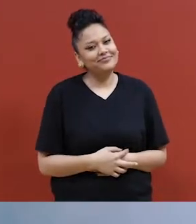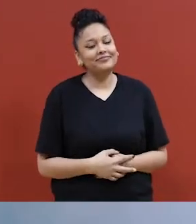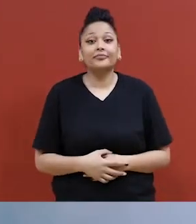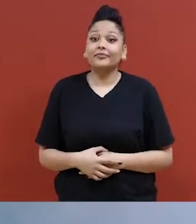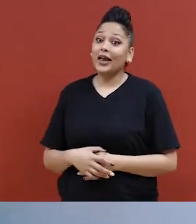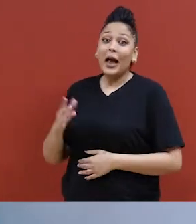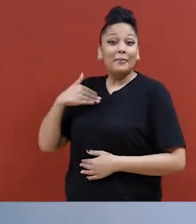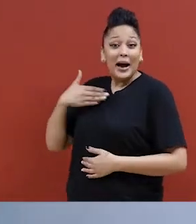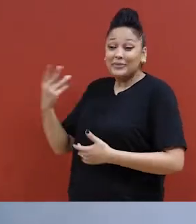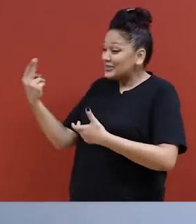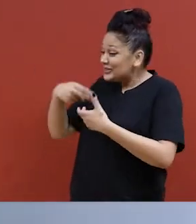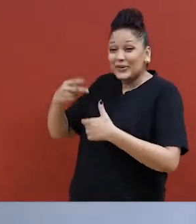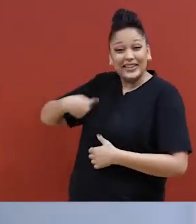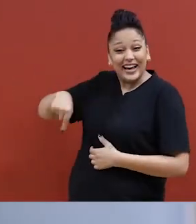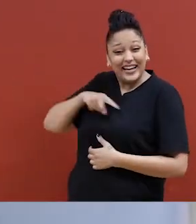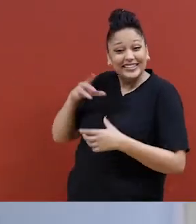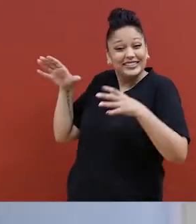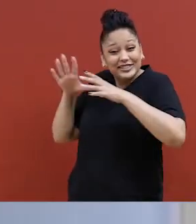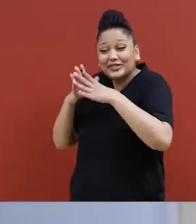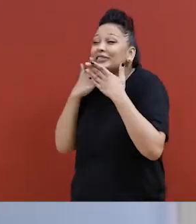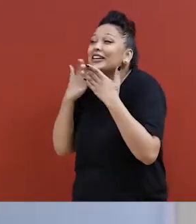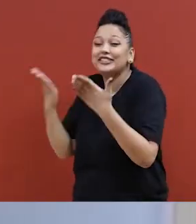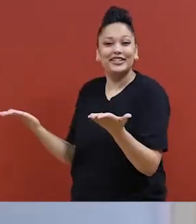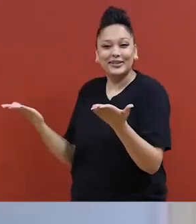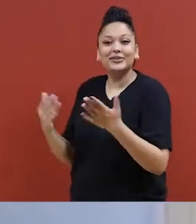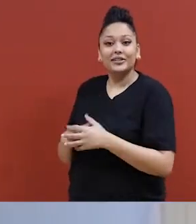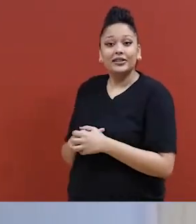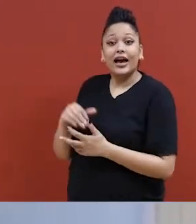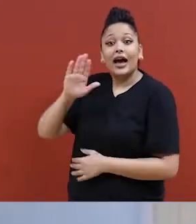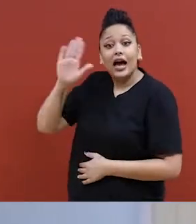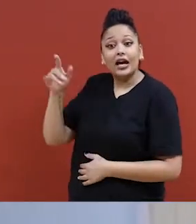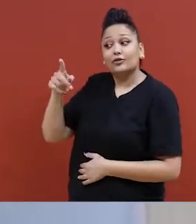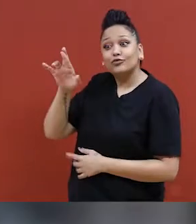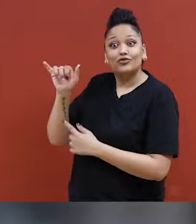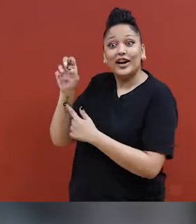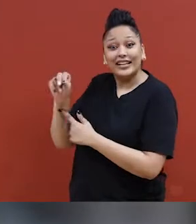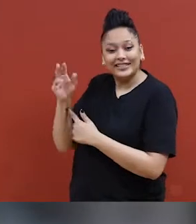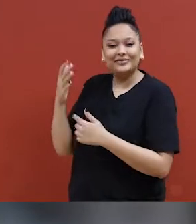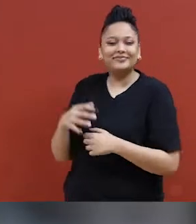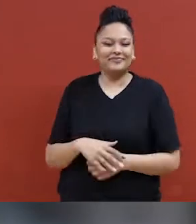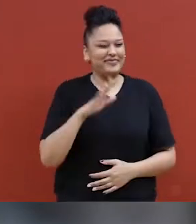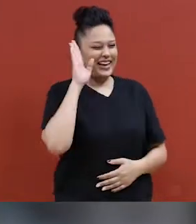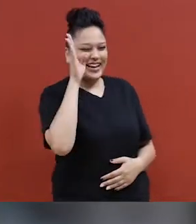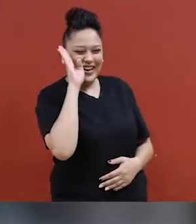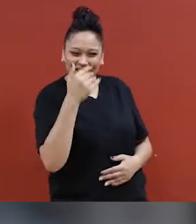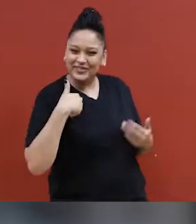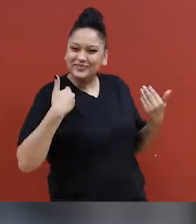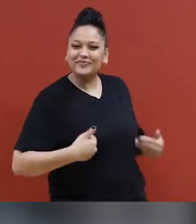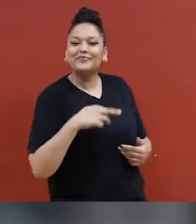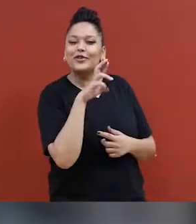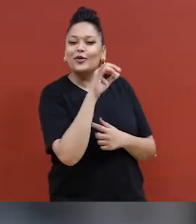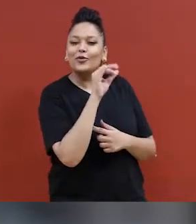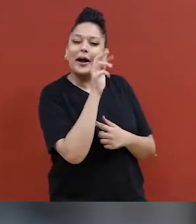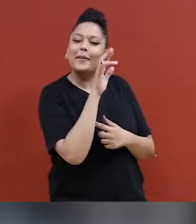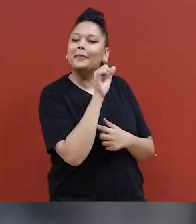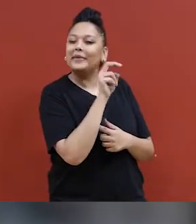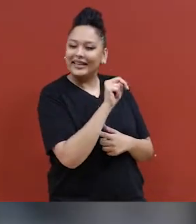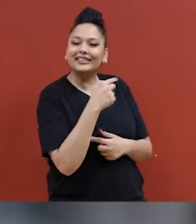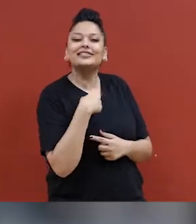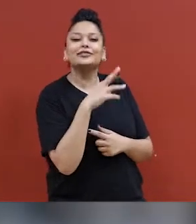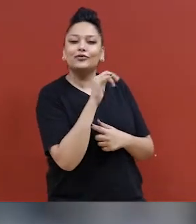so grateful that you've joined us again. Thank you for that. Hey, Robin, hi. Hi, so I'm Robin Simmons,